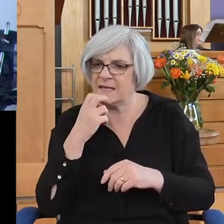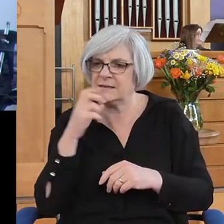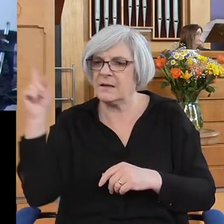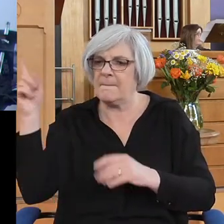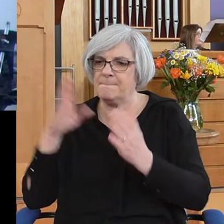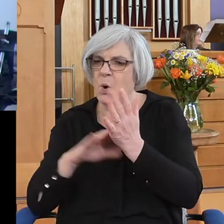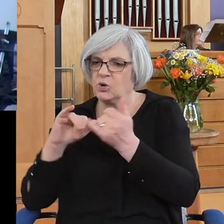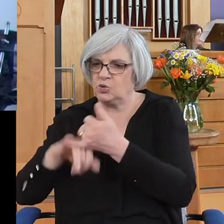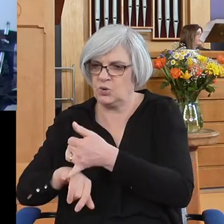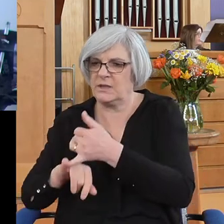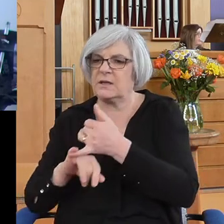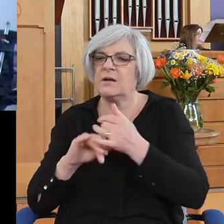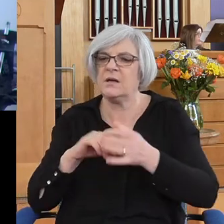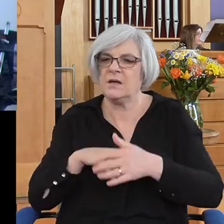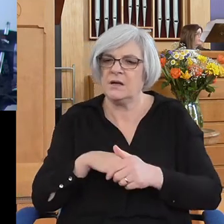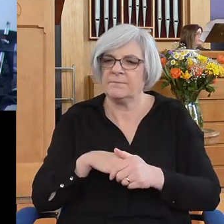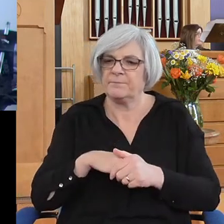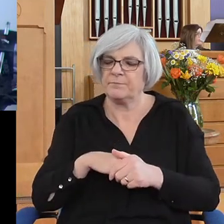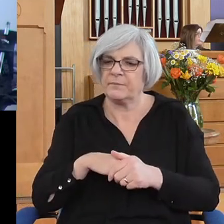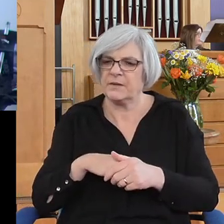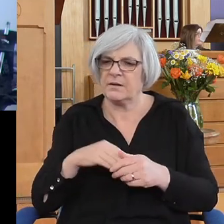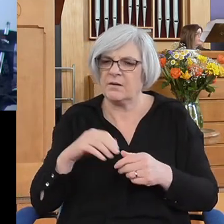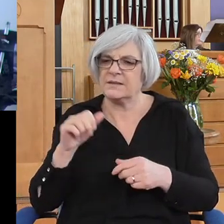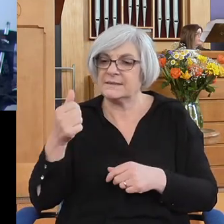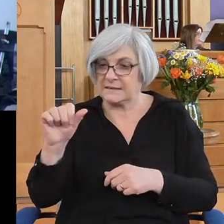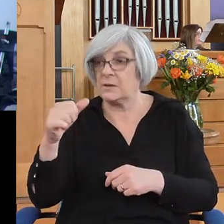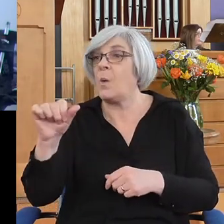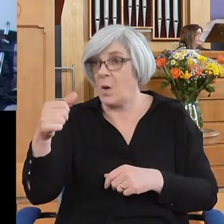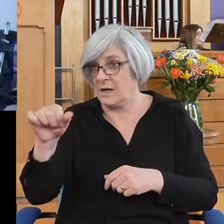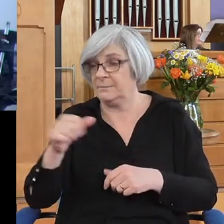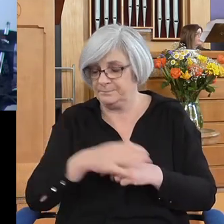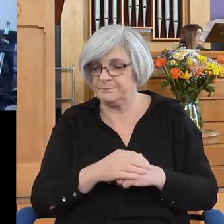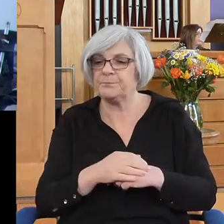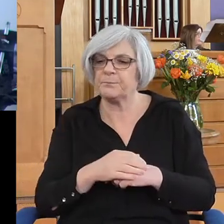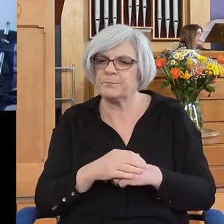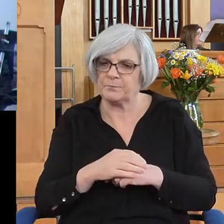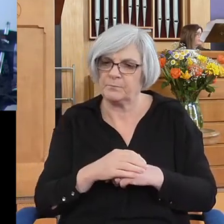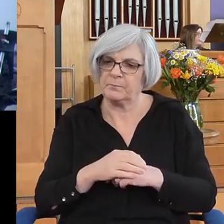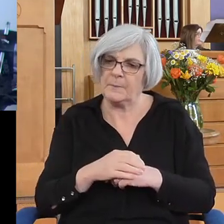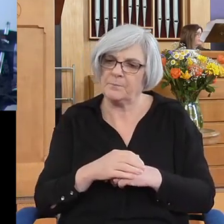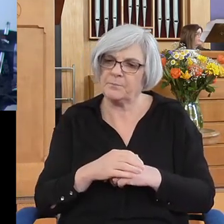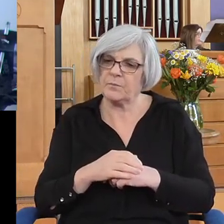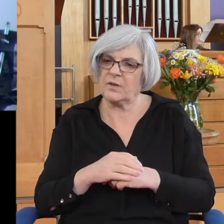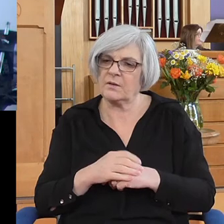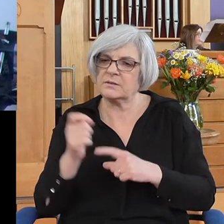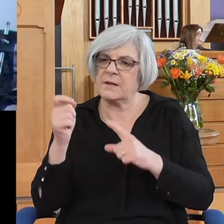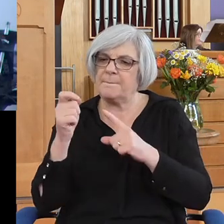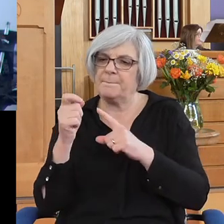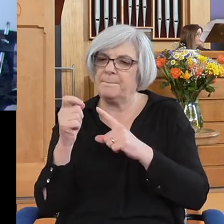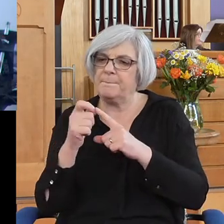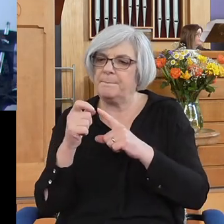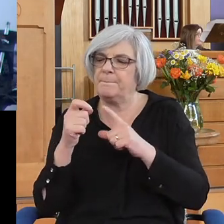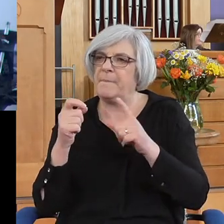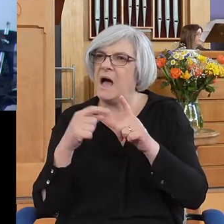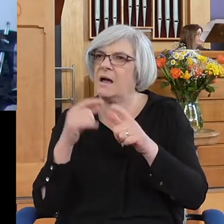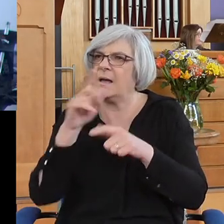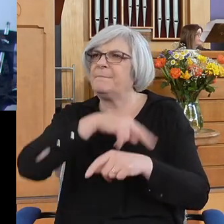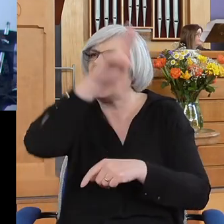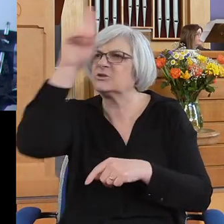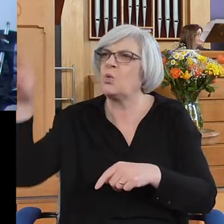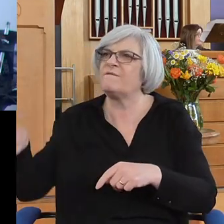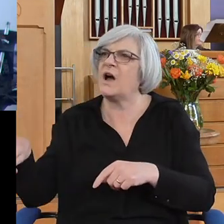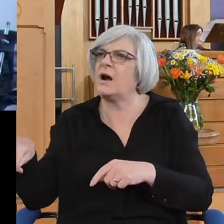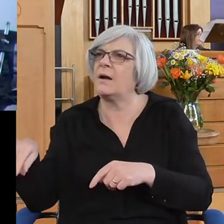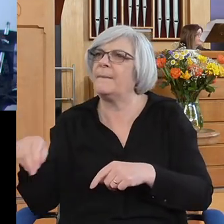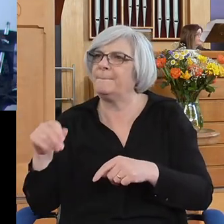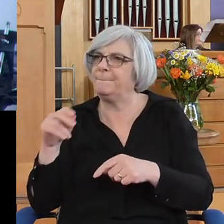Mosnewk, and it's earlier, it's at 6 o'clock, and it is a Passover meal,